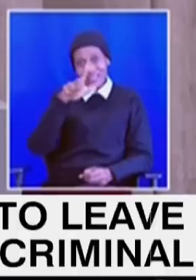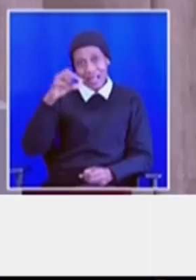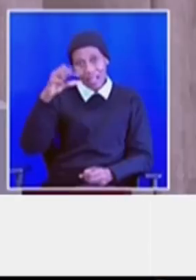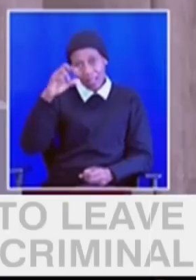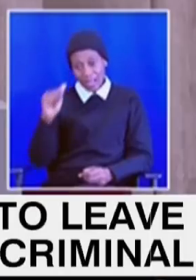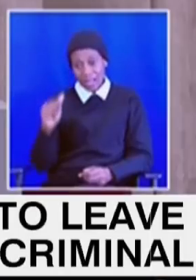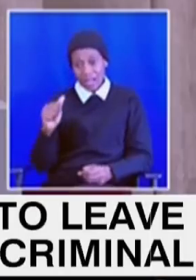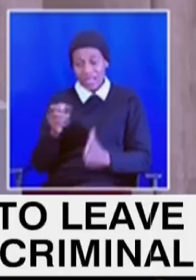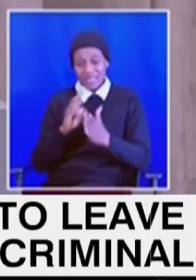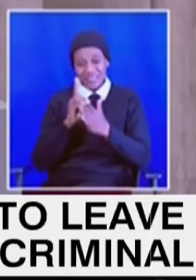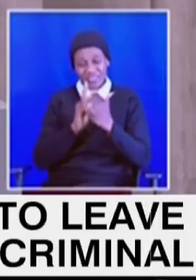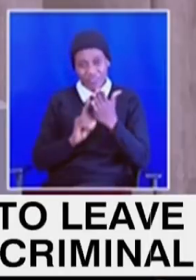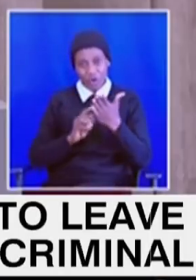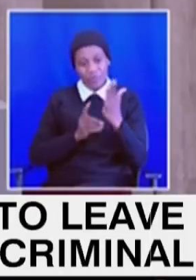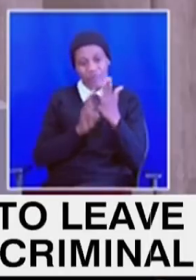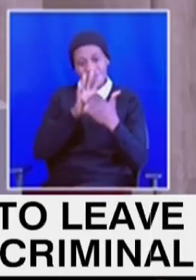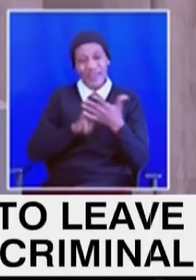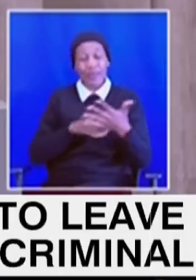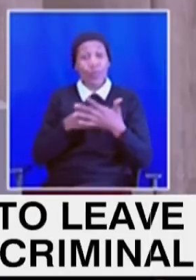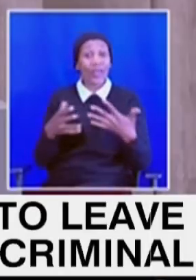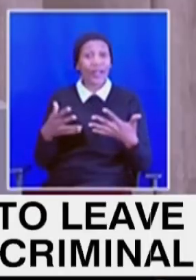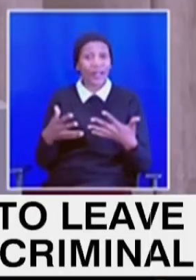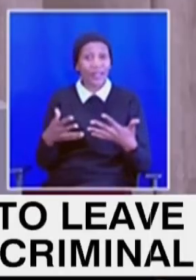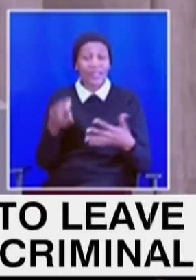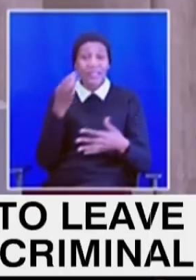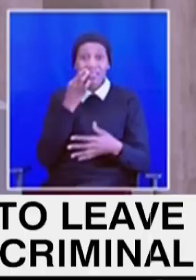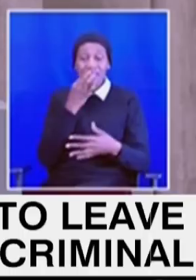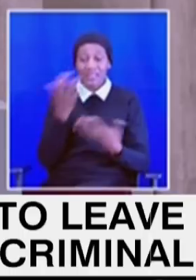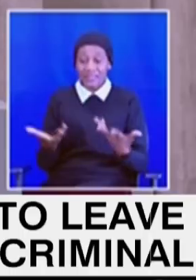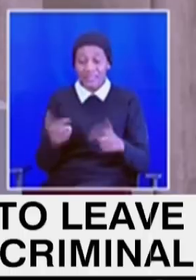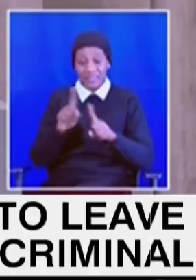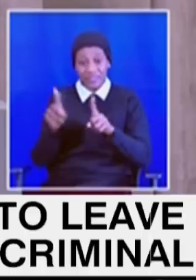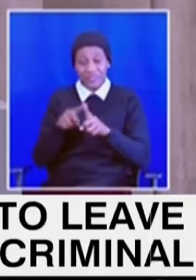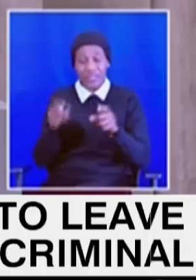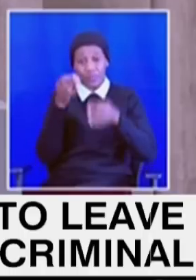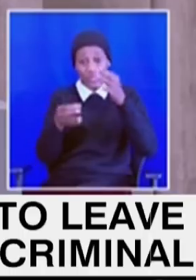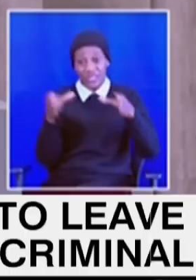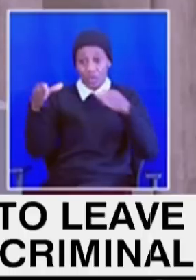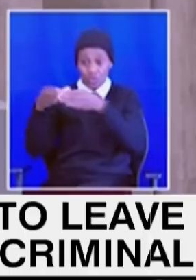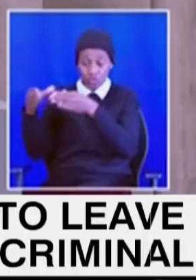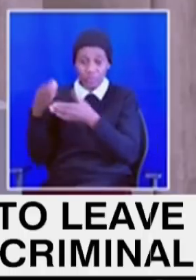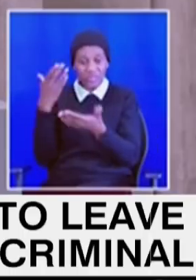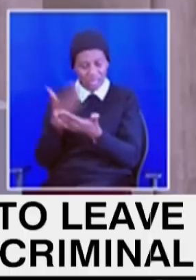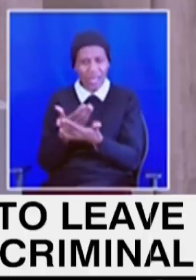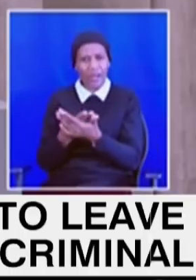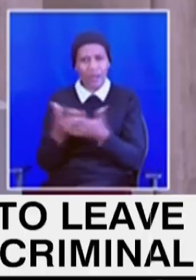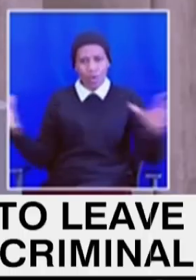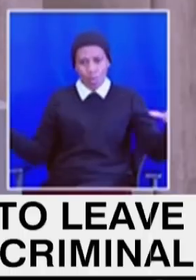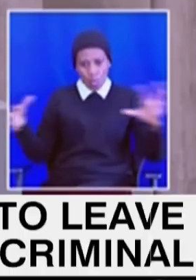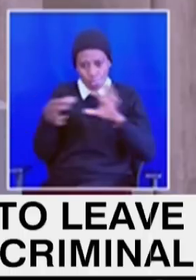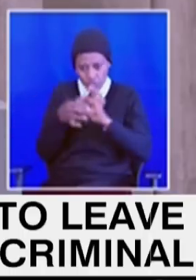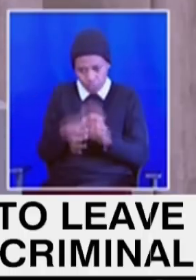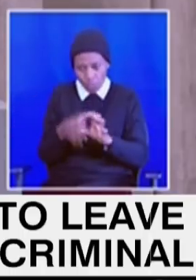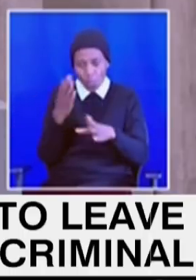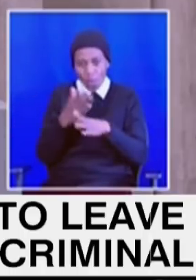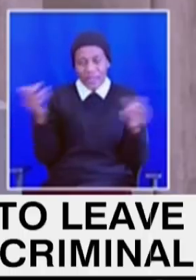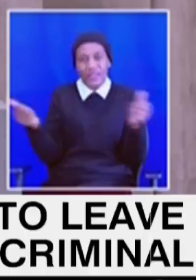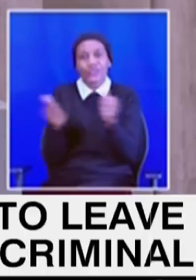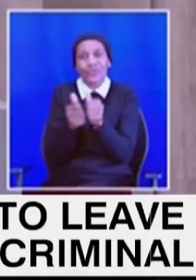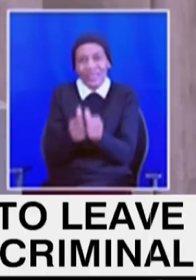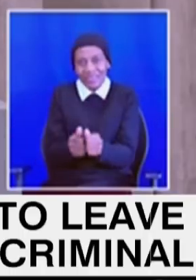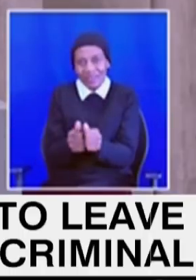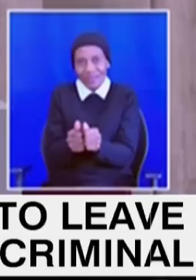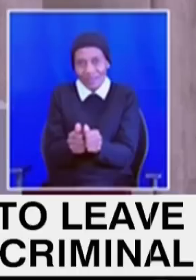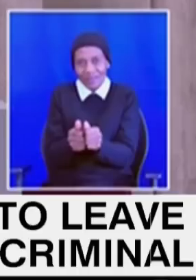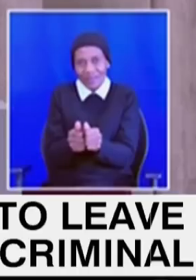a framework for coalition governments that can be used as a guide by political parties